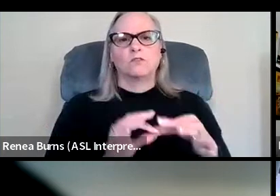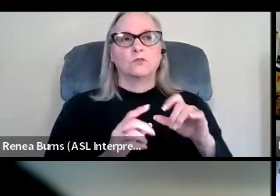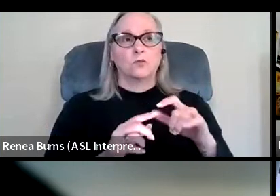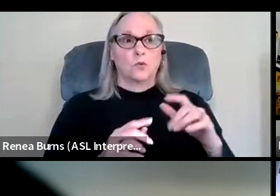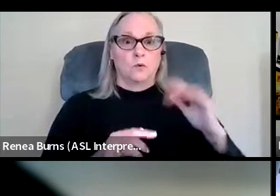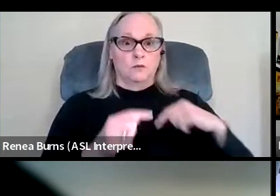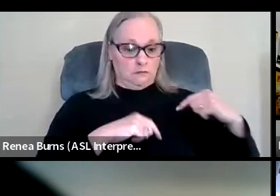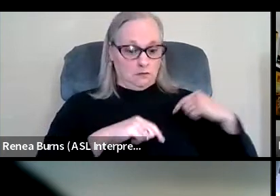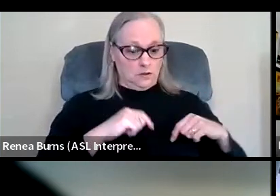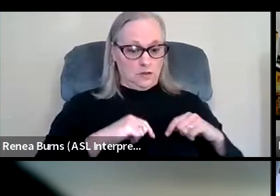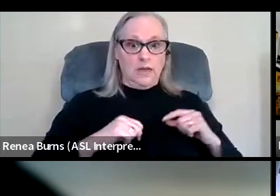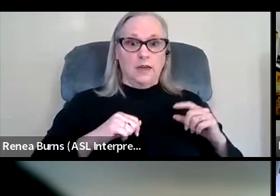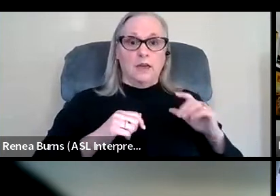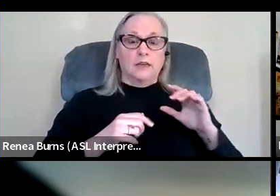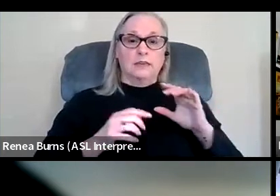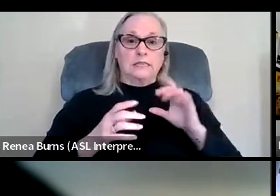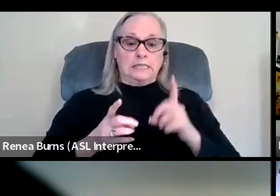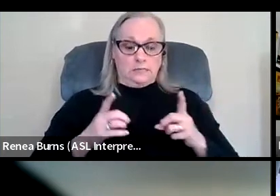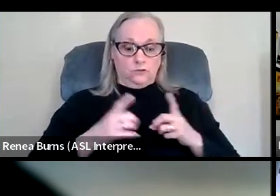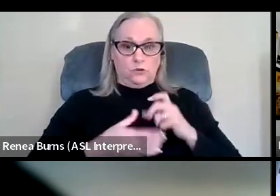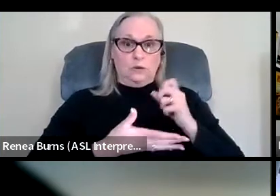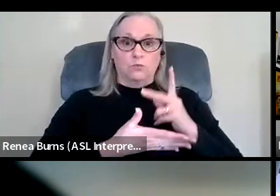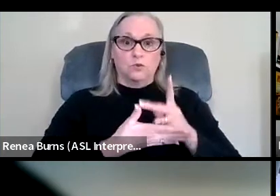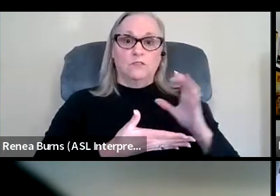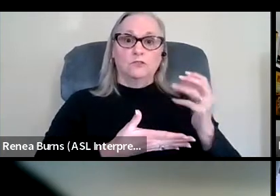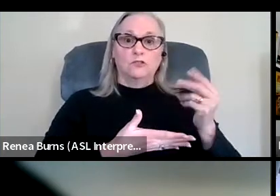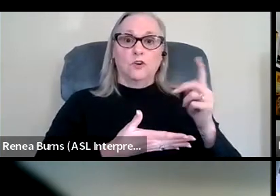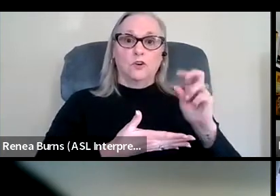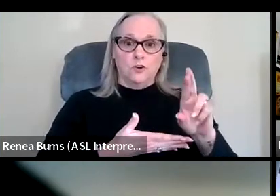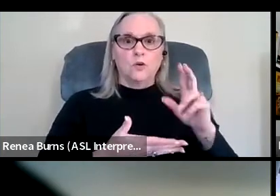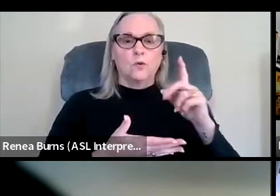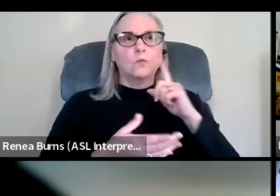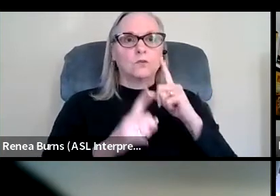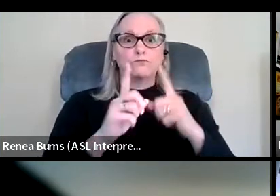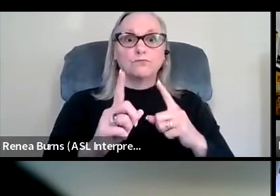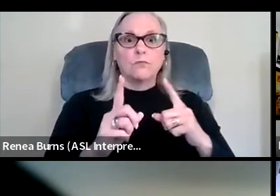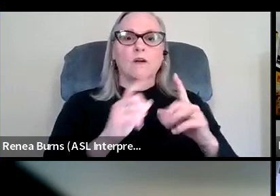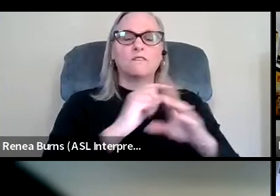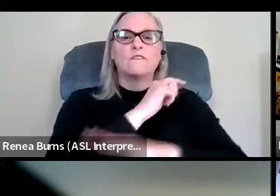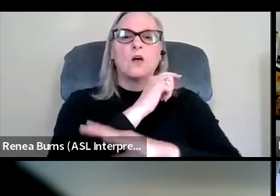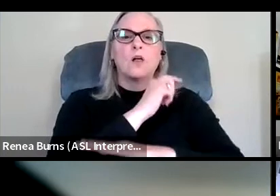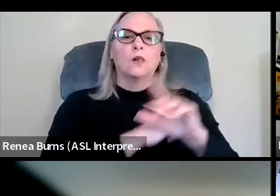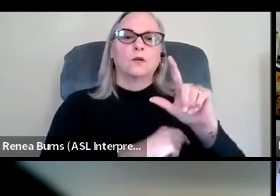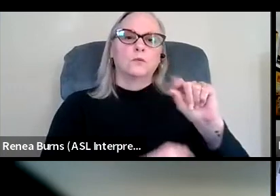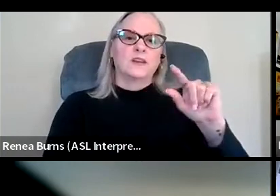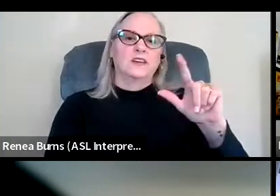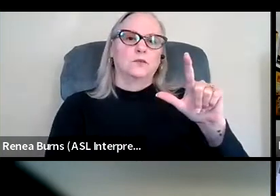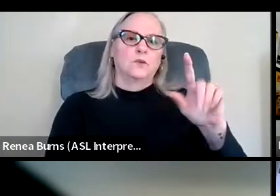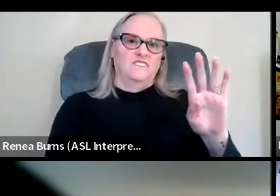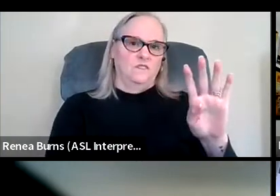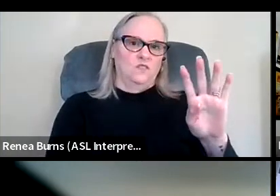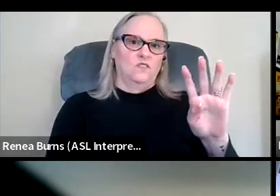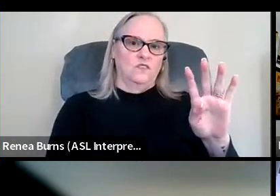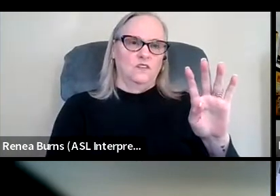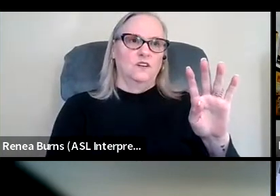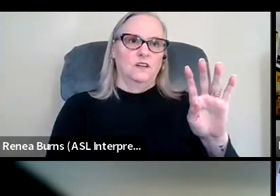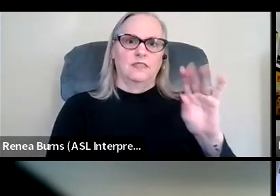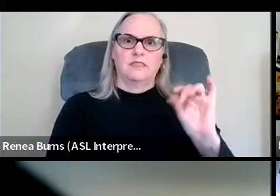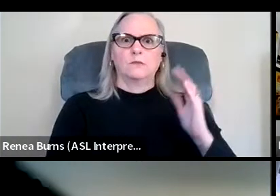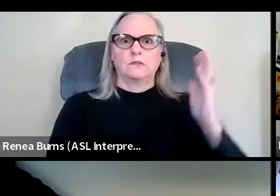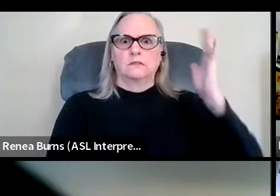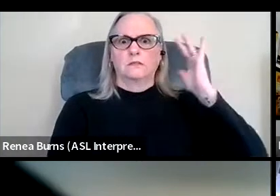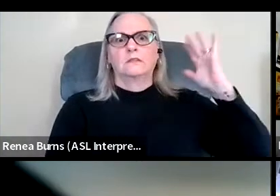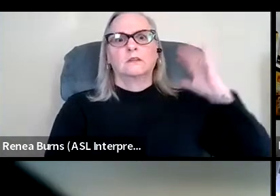district approved the charter petition, we were aiming at fall 2024. That was approved in the early days of